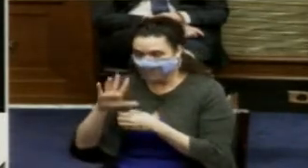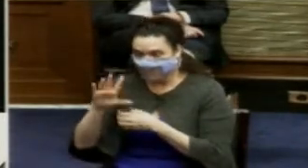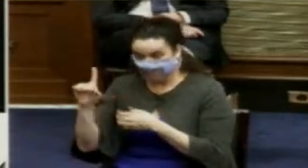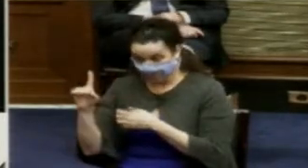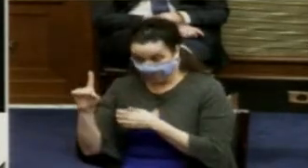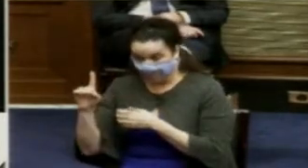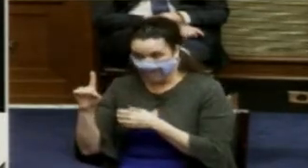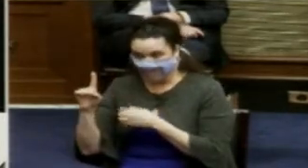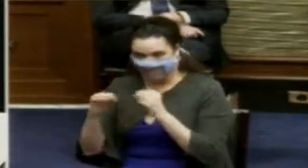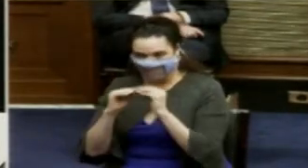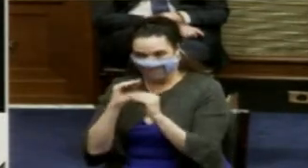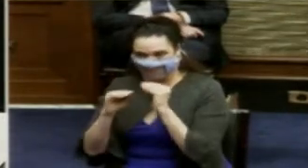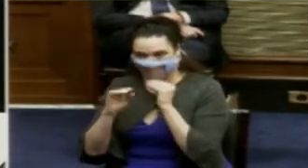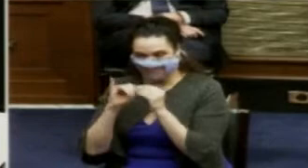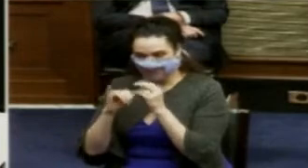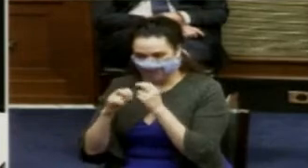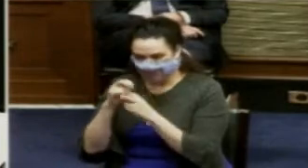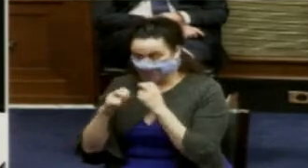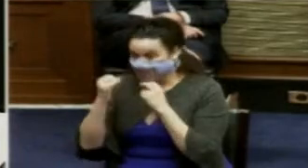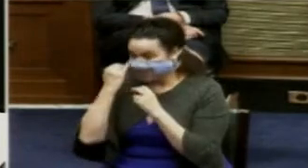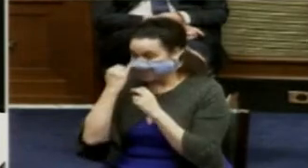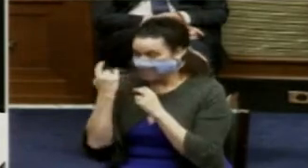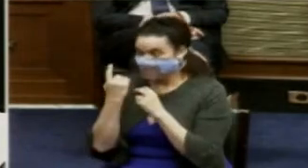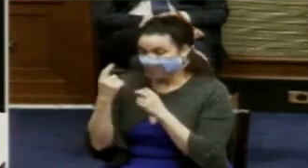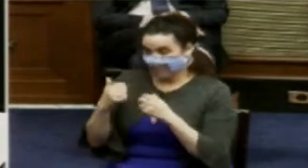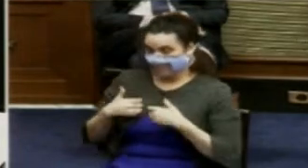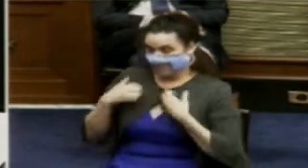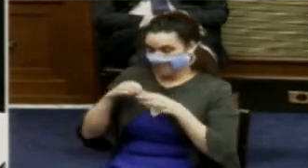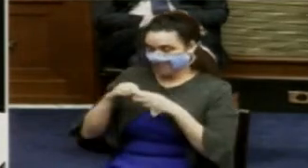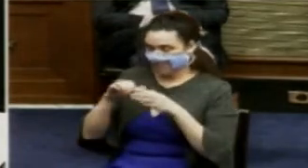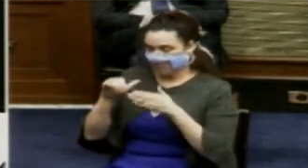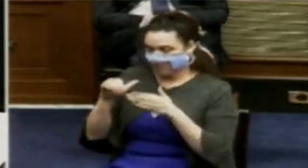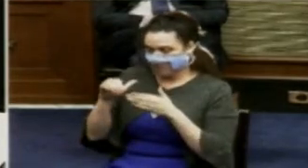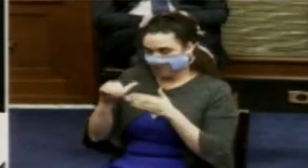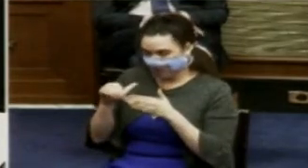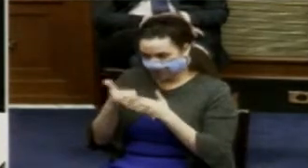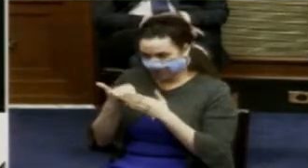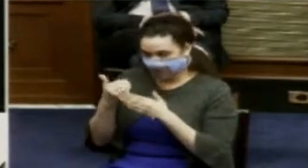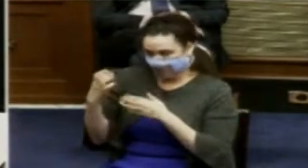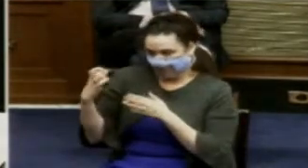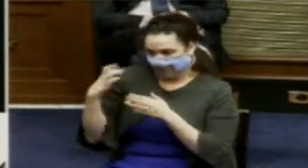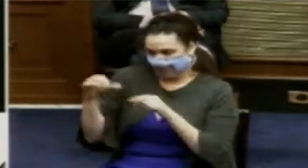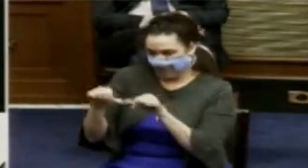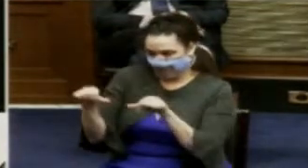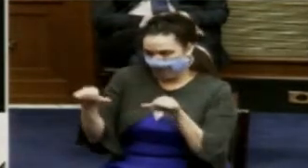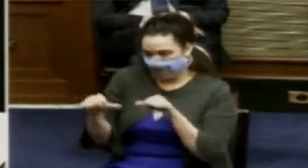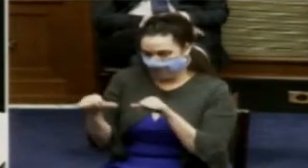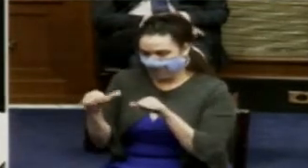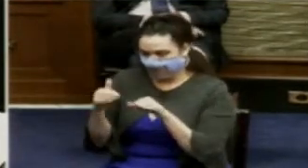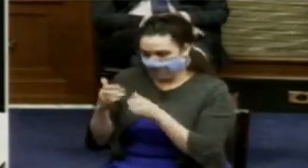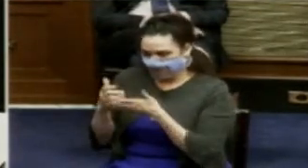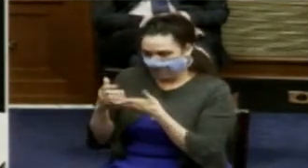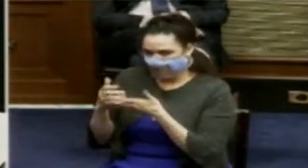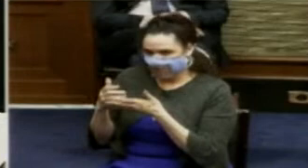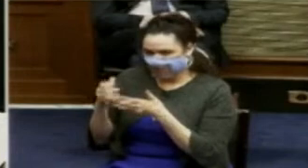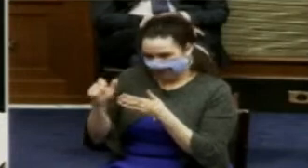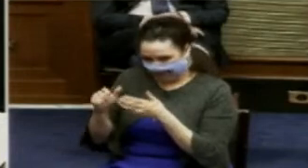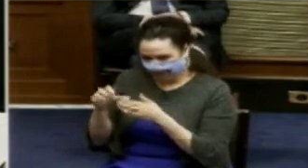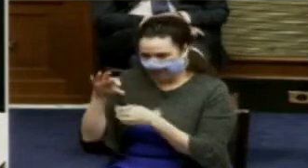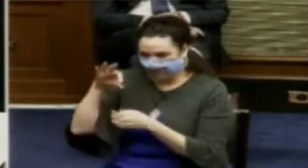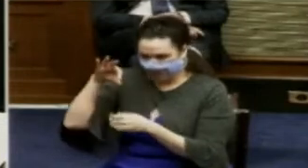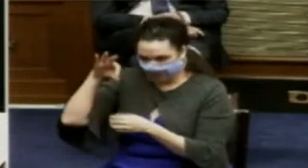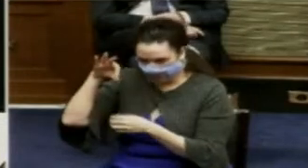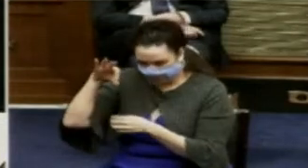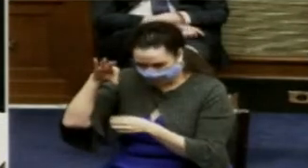saying essentially anyone who lives in this new rump capital area would be entitled to cast their ballots in